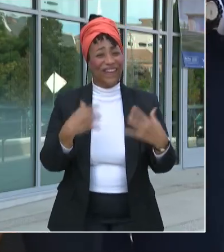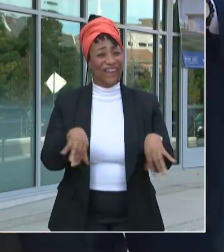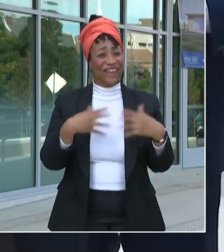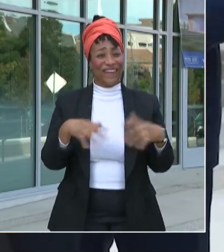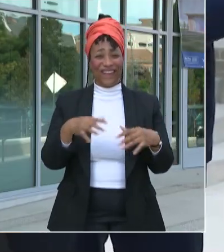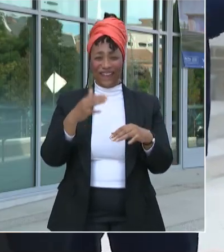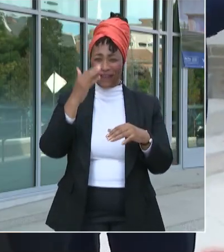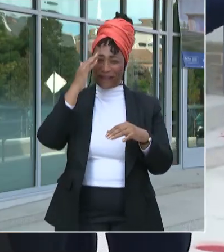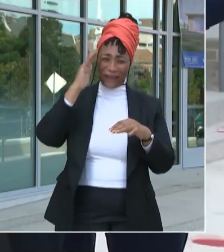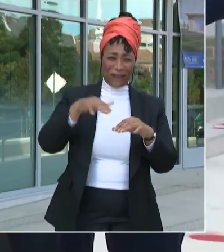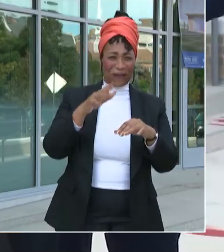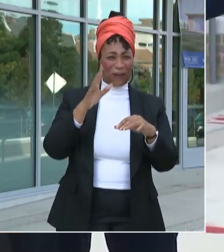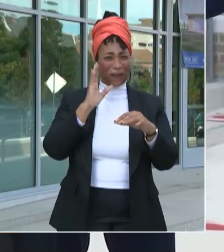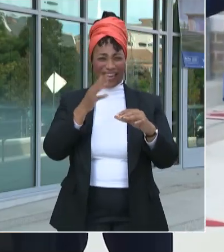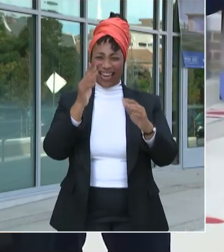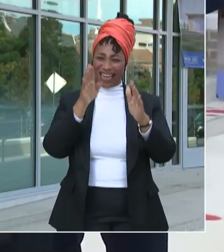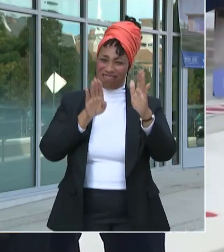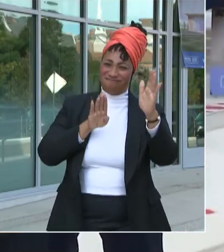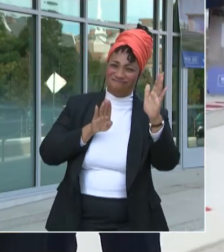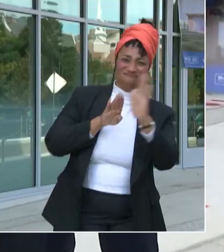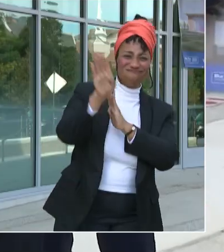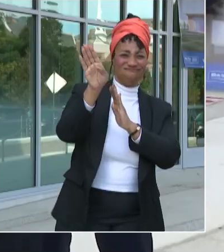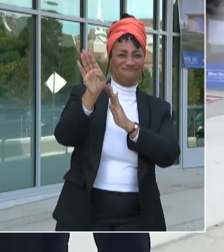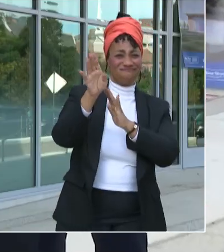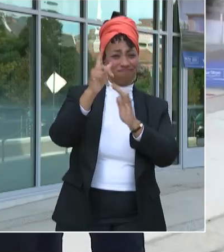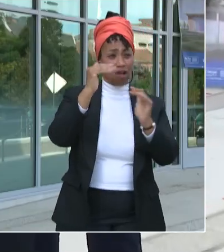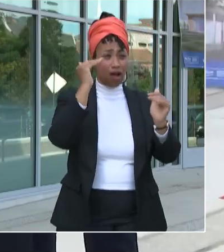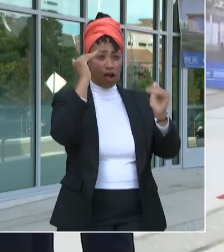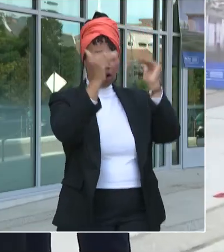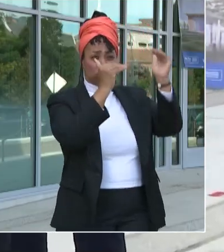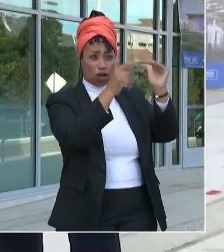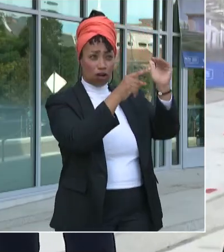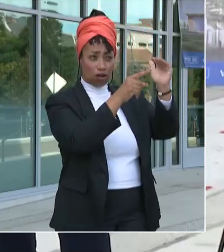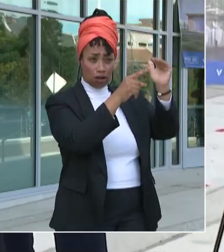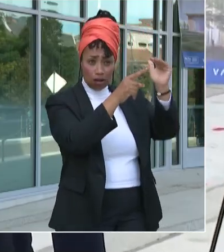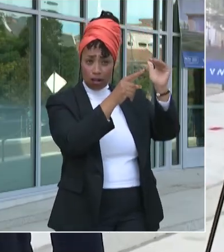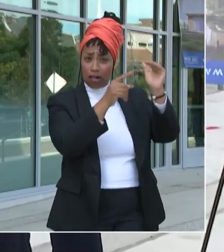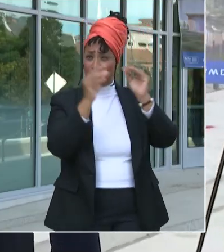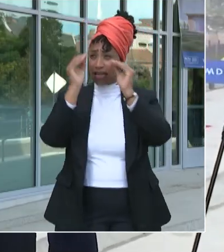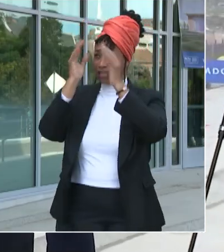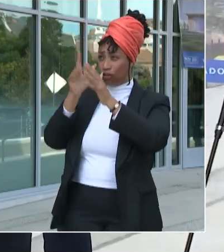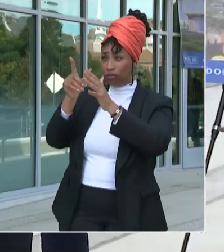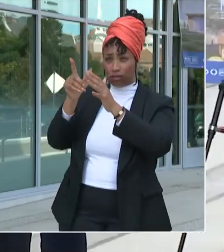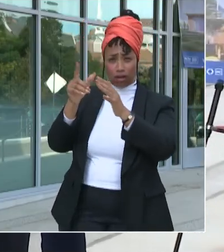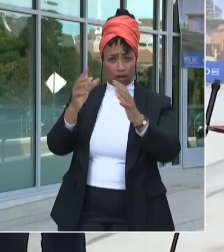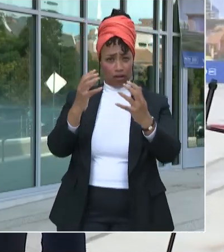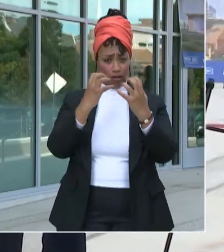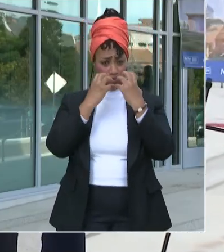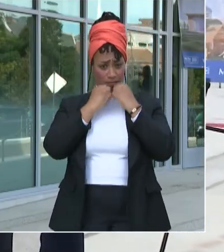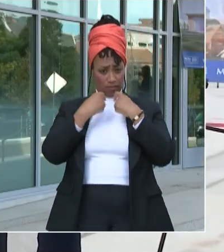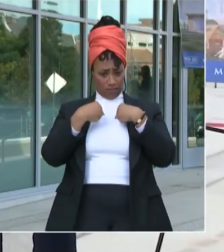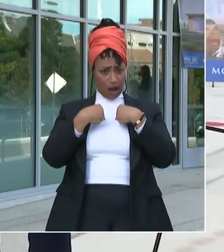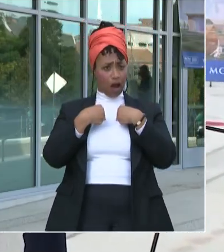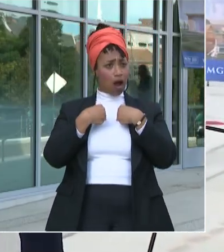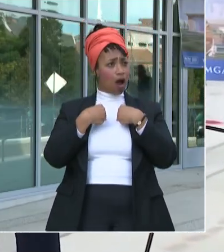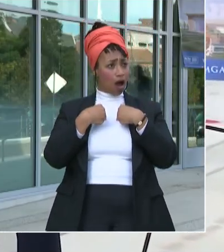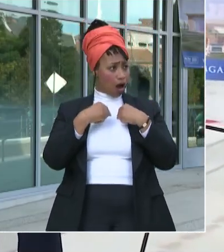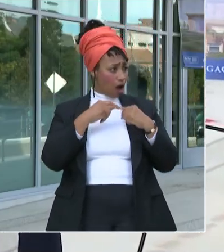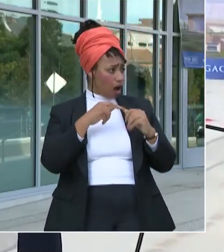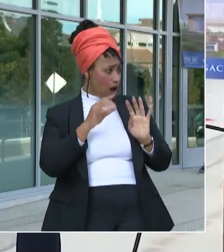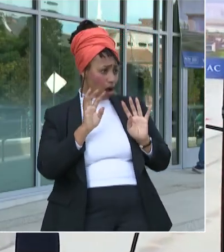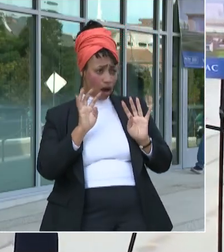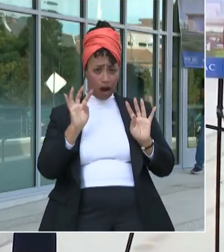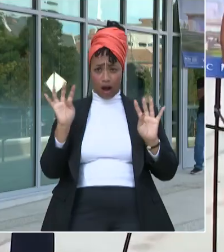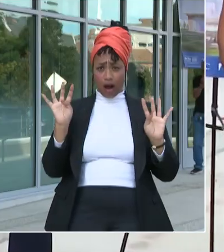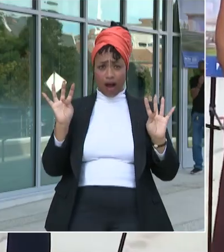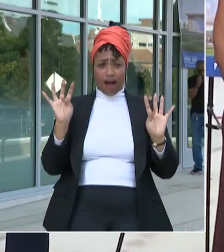have adults that care about us so much and making sure we have the tools we need to succeed, including bright,